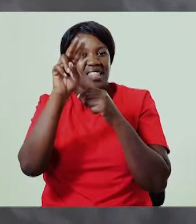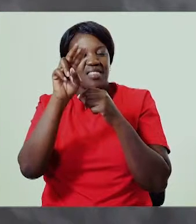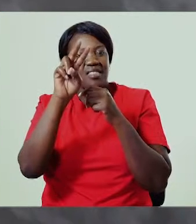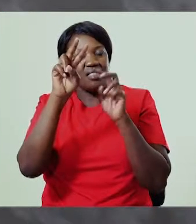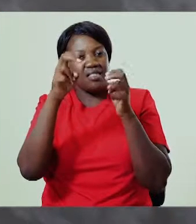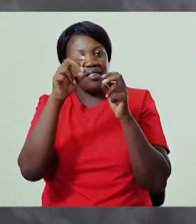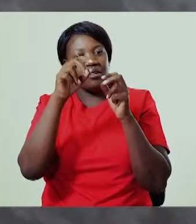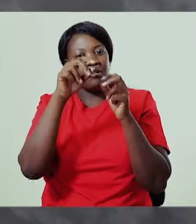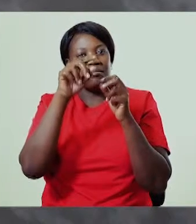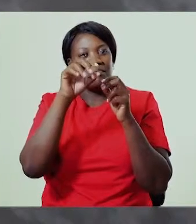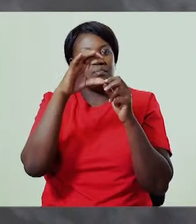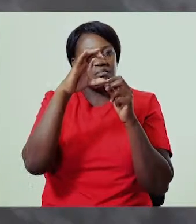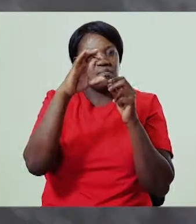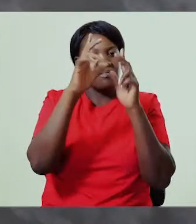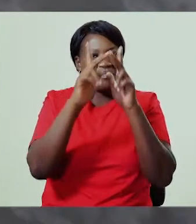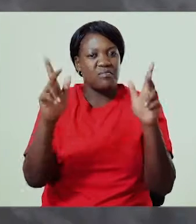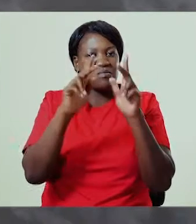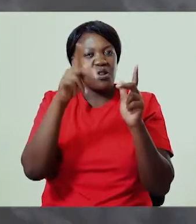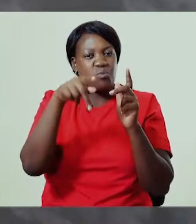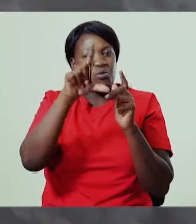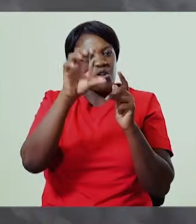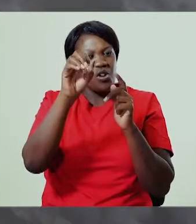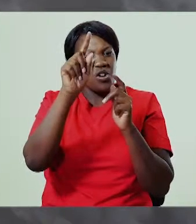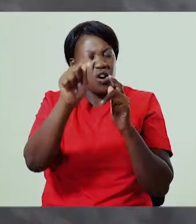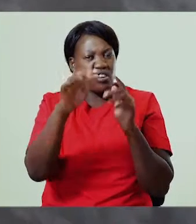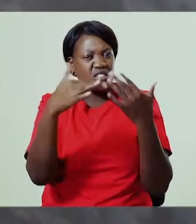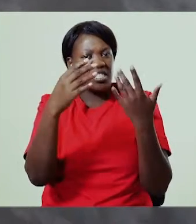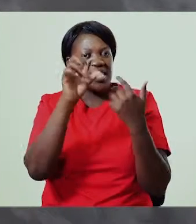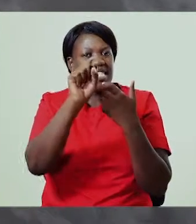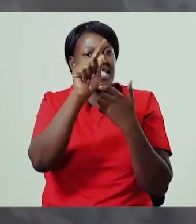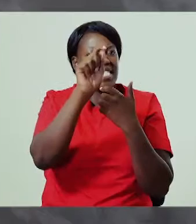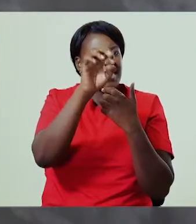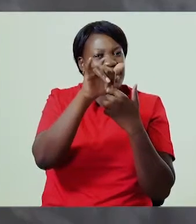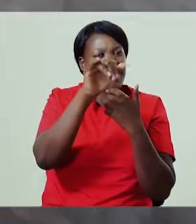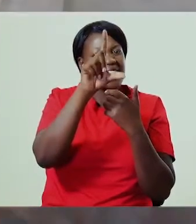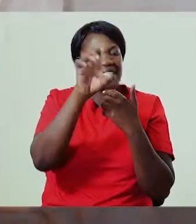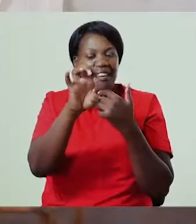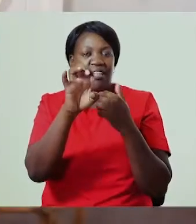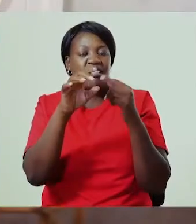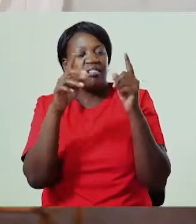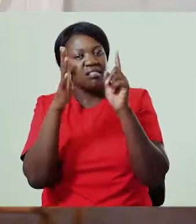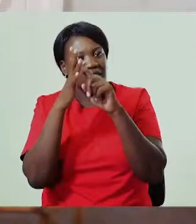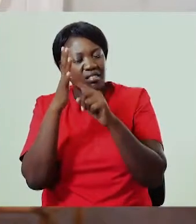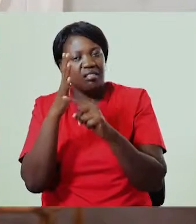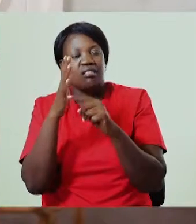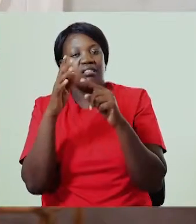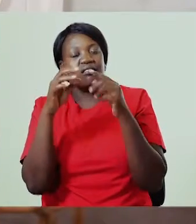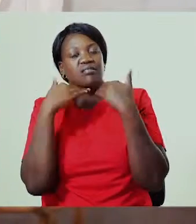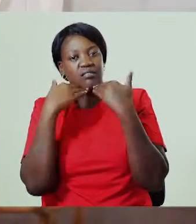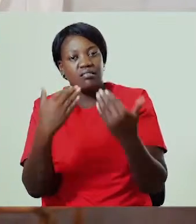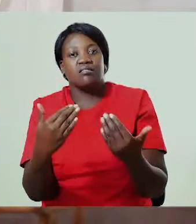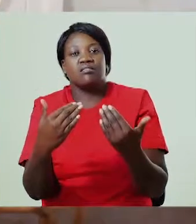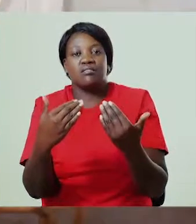title, characters, plot, style, point of view. It is important